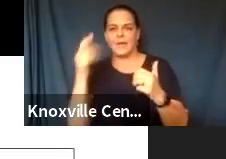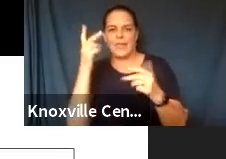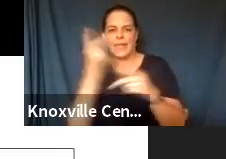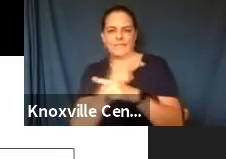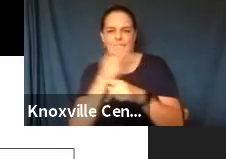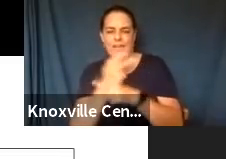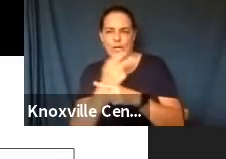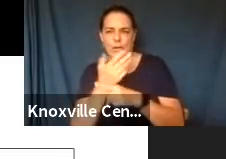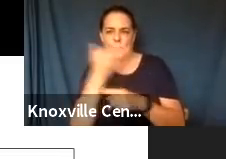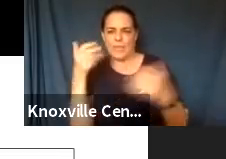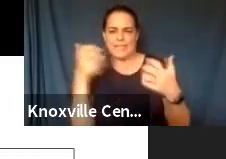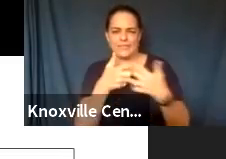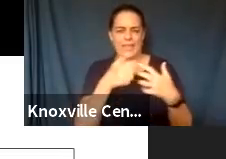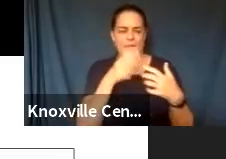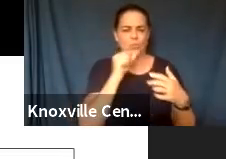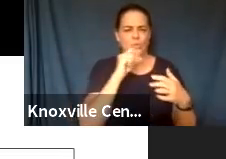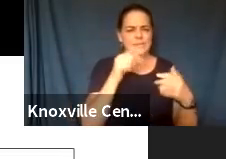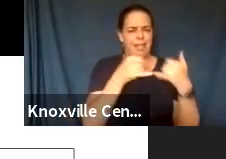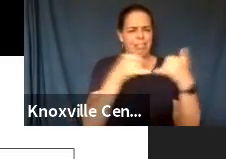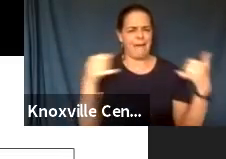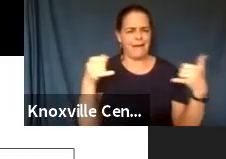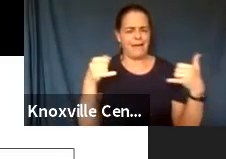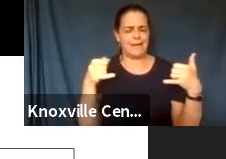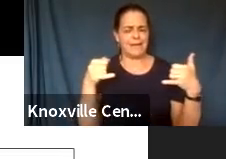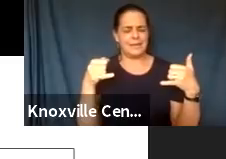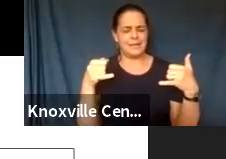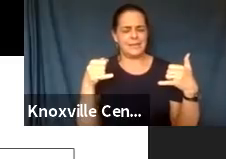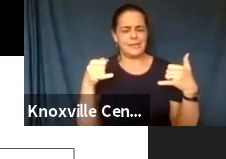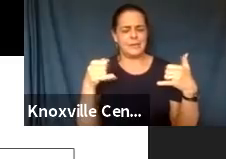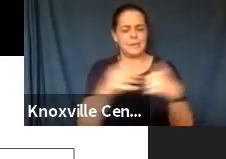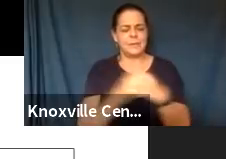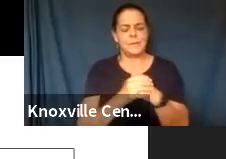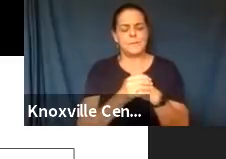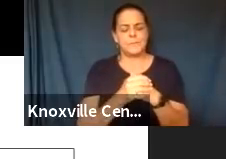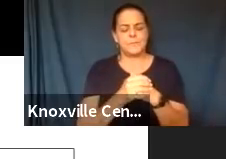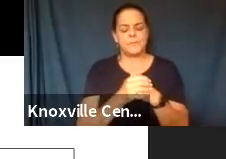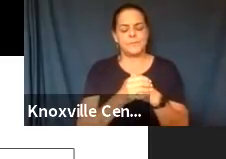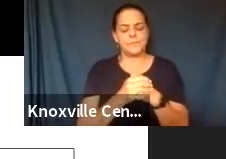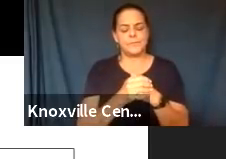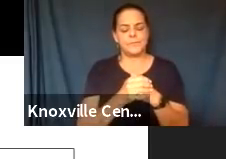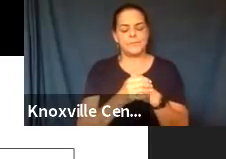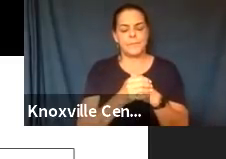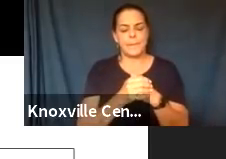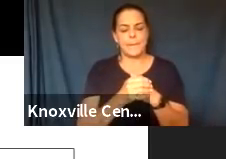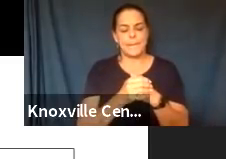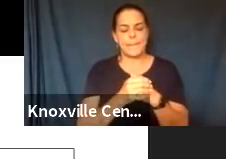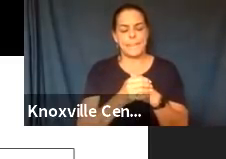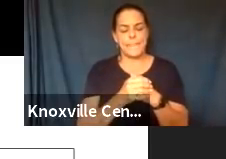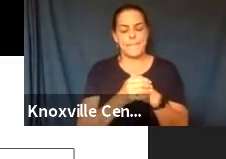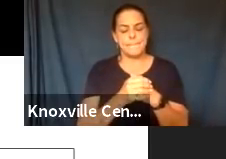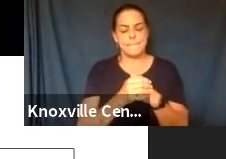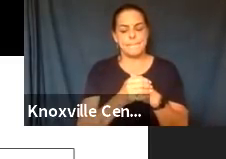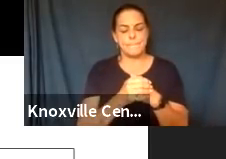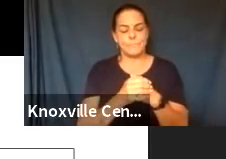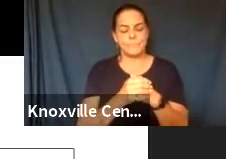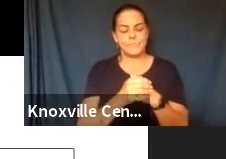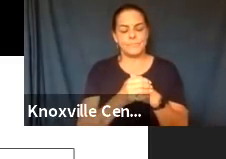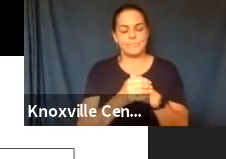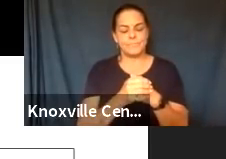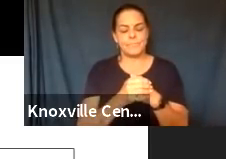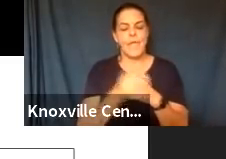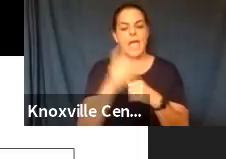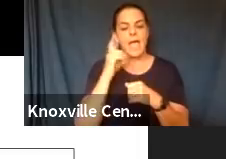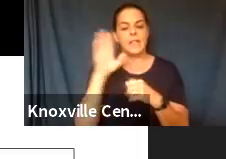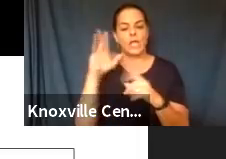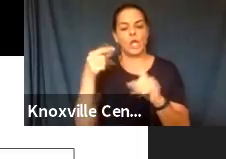line. But I think your point is spot on, at least part. I'll say